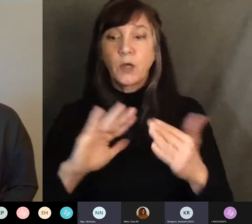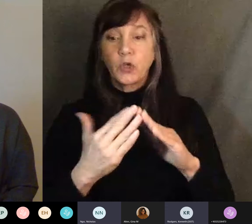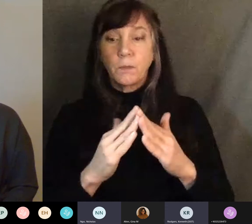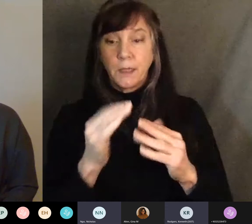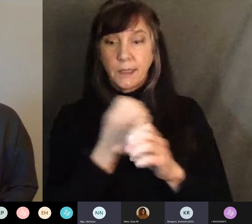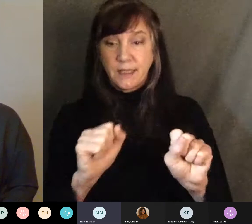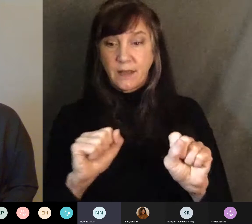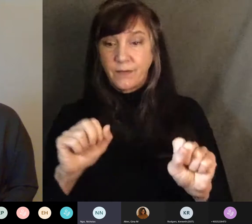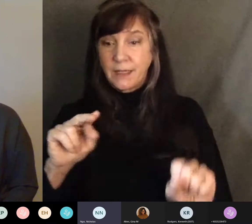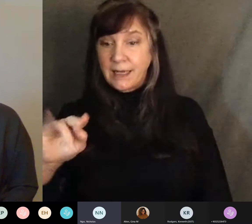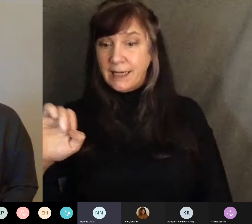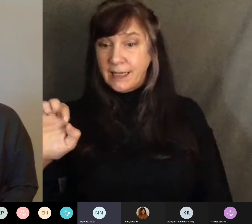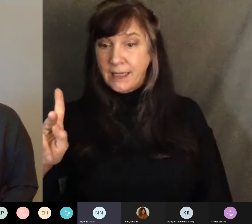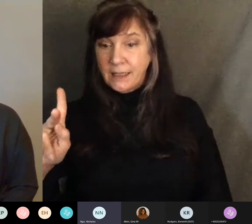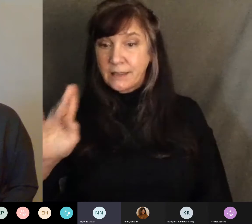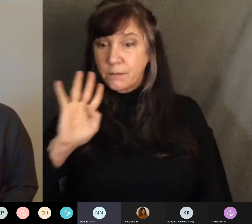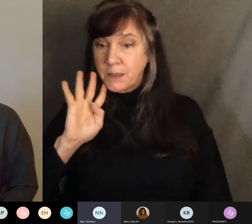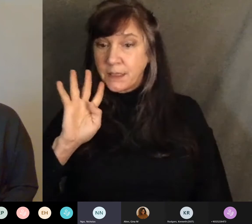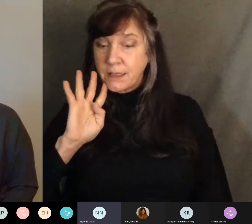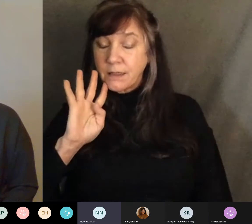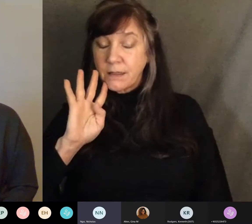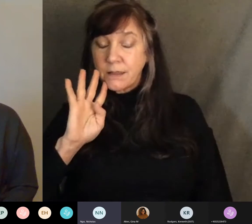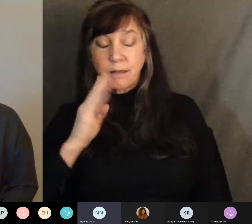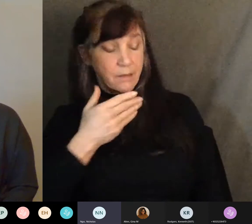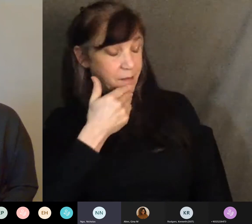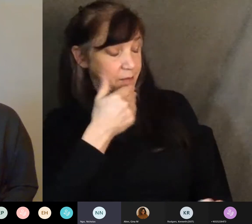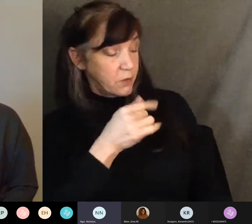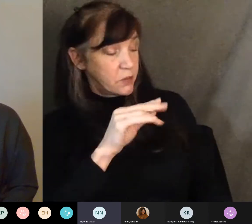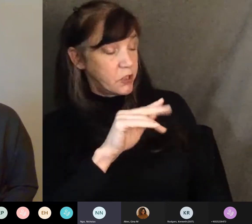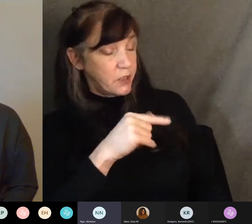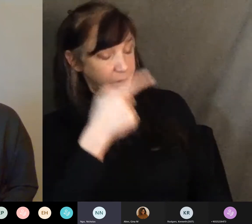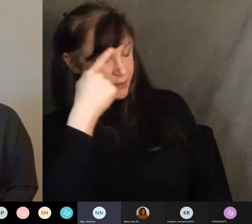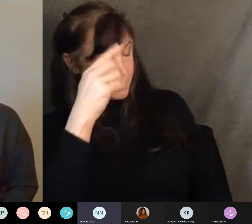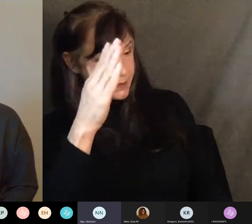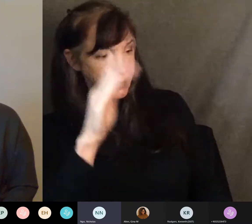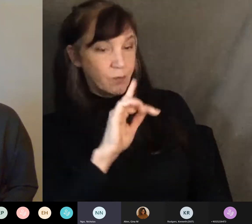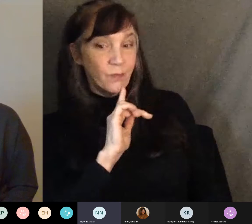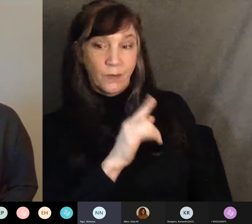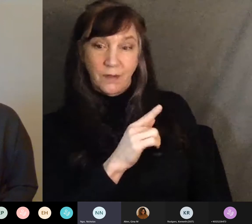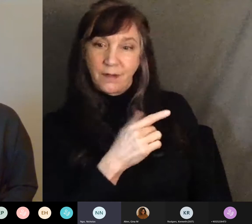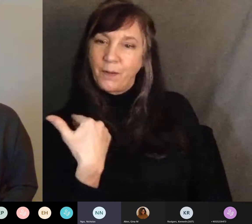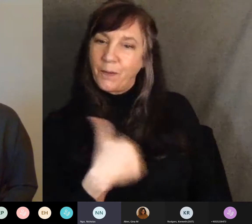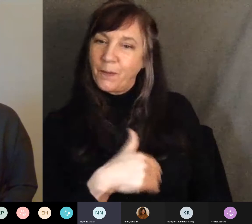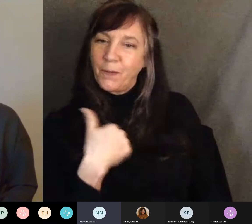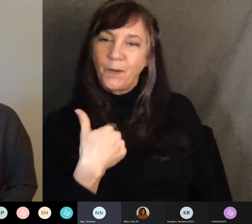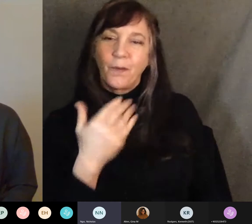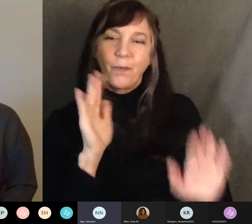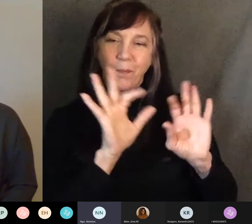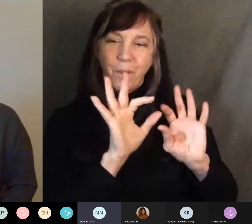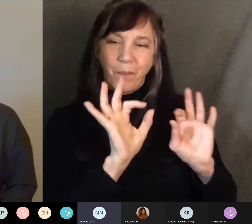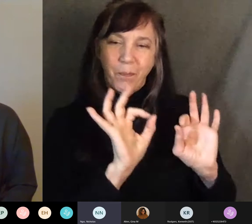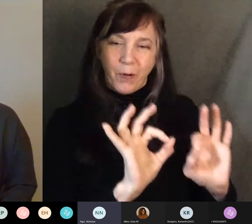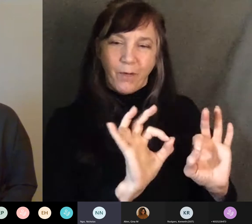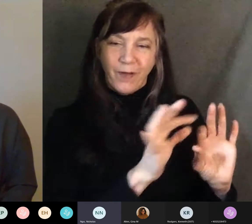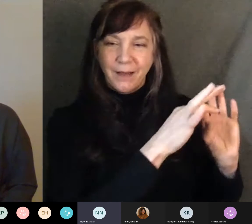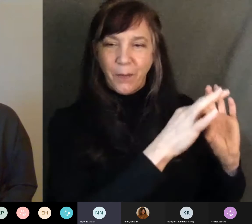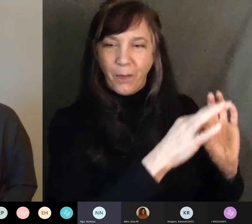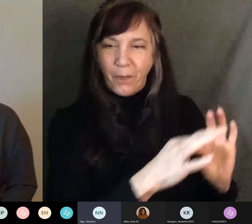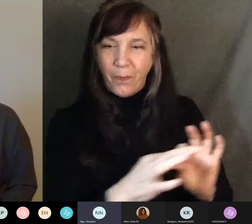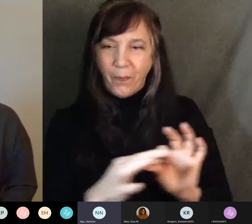Yes. Thank you, Gina, for that presentation, because it's actually a great segue into this